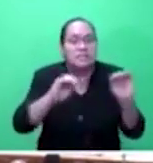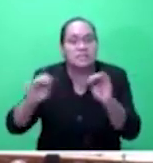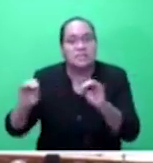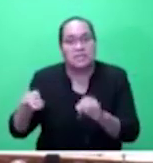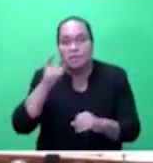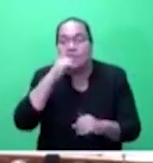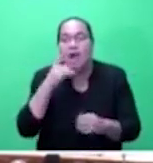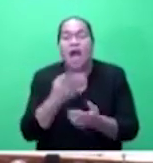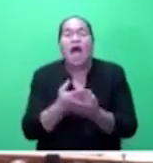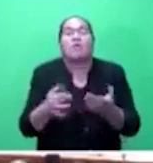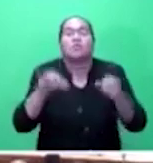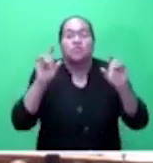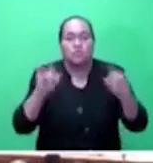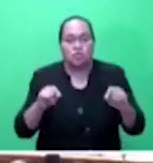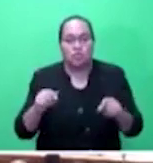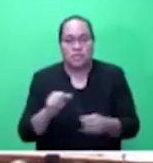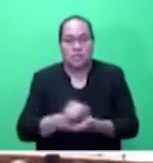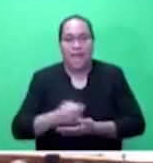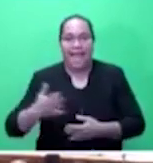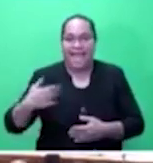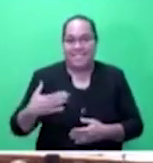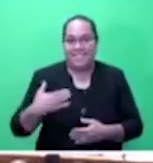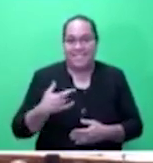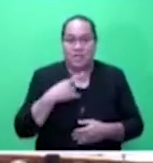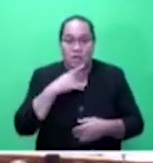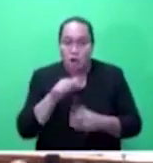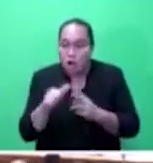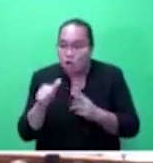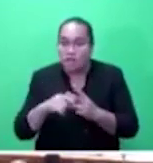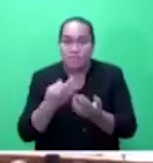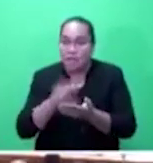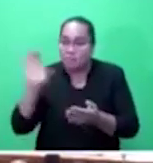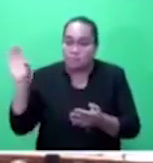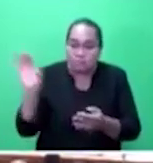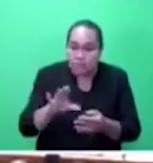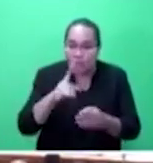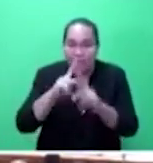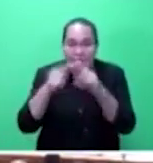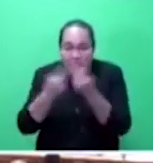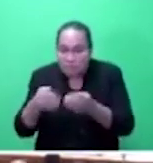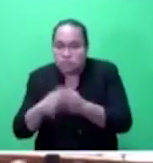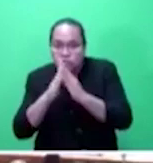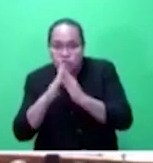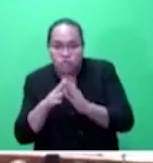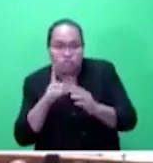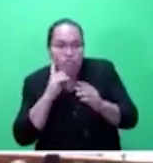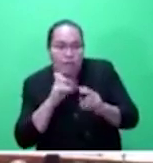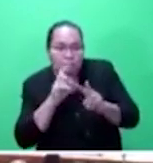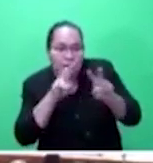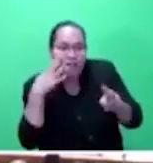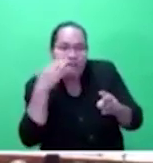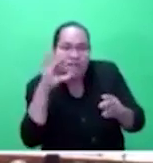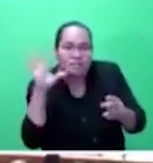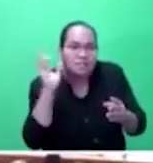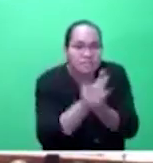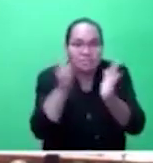healthy. And it will fund the diligent work of our contact tracing team to nip emerging outbreaks in the bud, as well as emergency